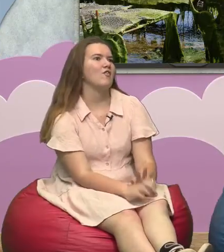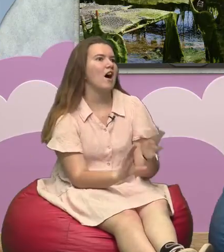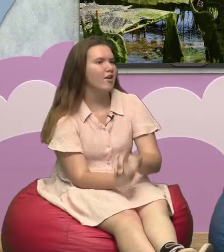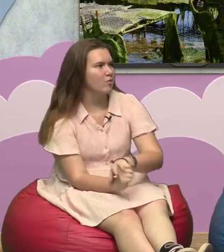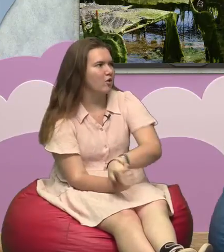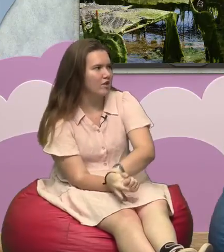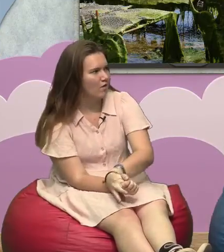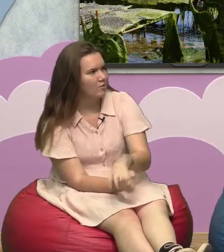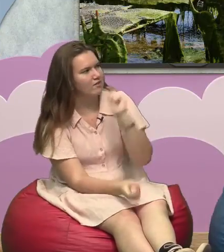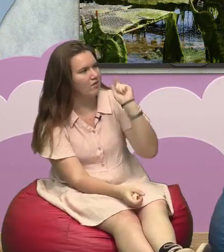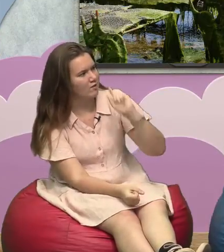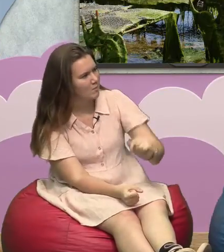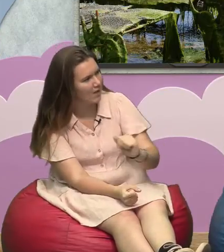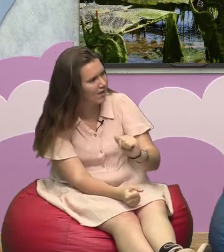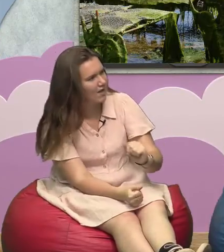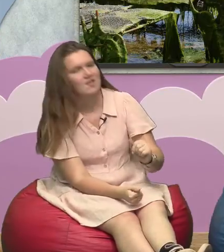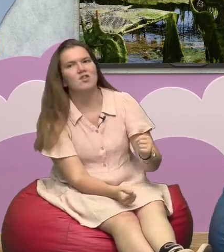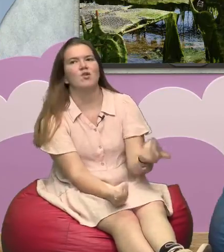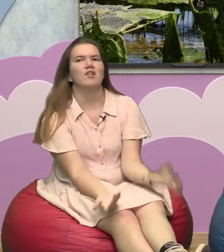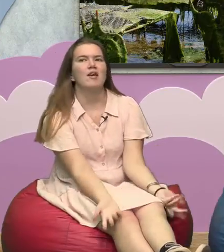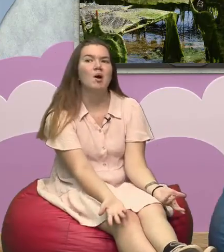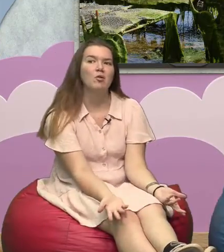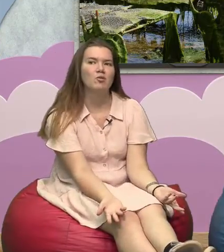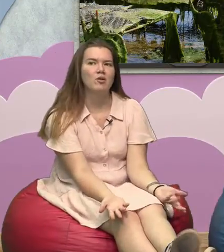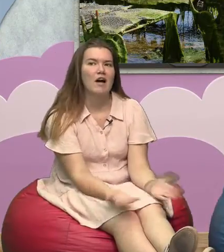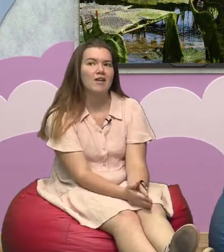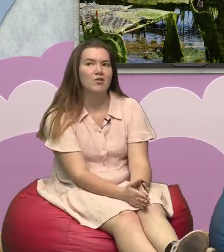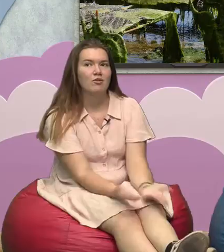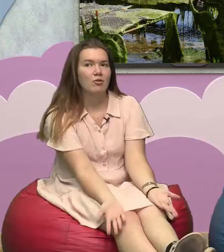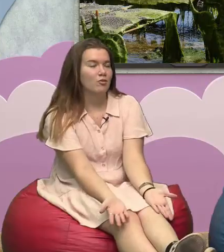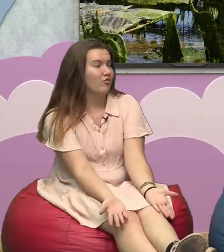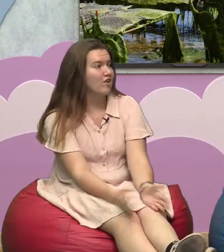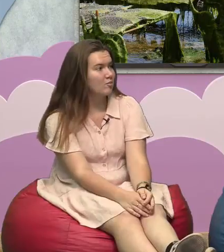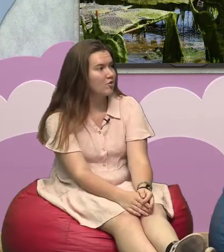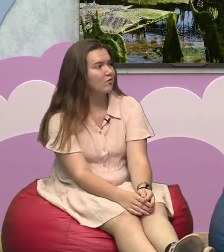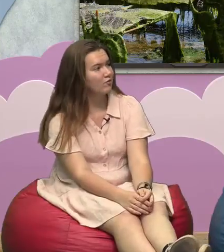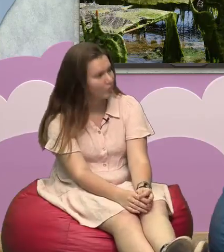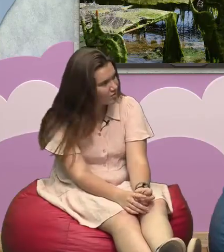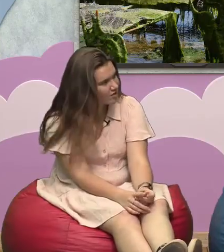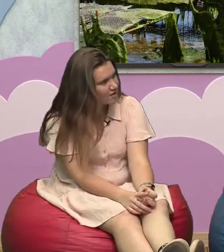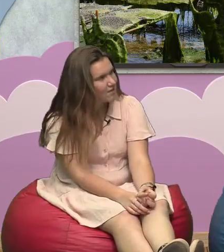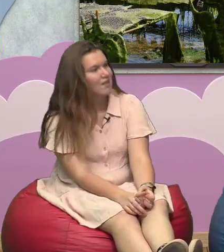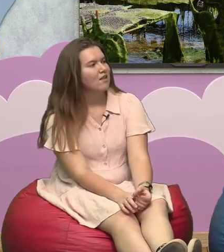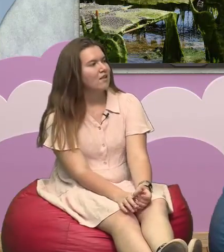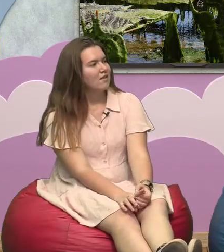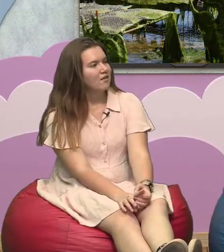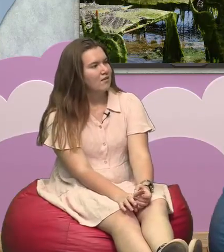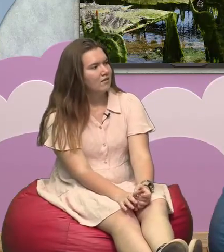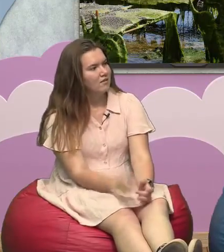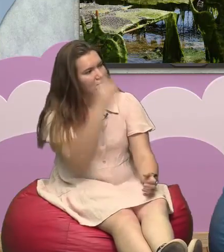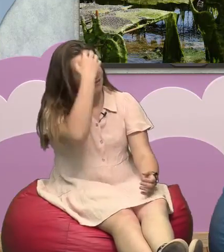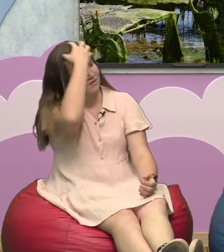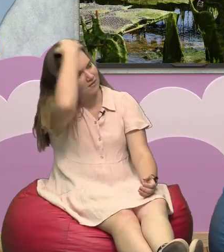we have a hydroponics farmer in Walvis Bay. So they both grow, I know they grow vegetables and fruits. Next time when